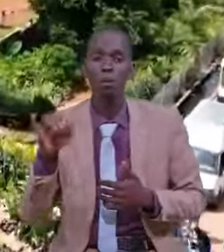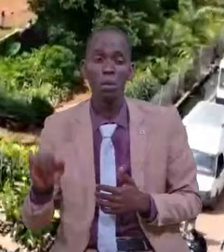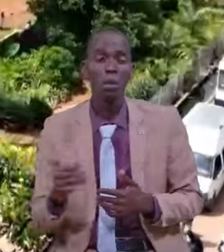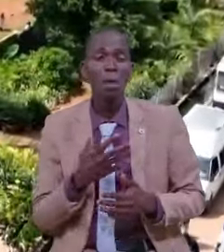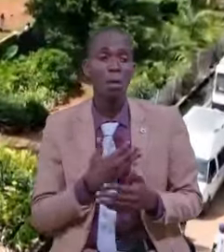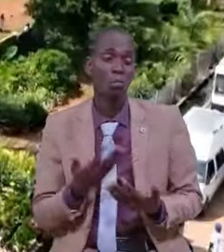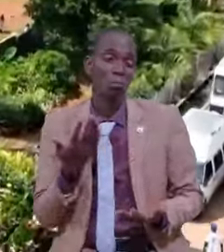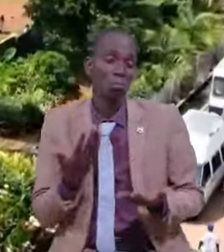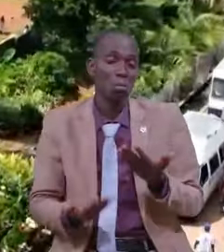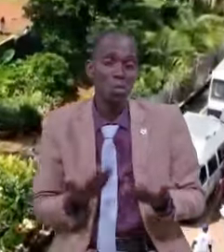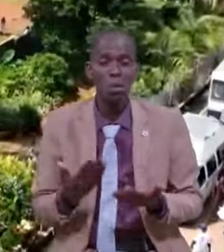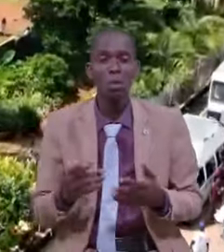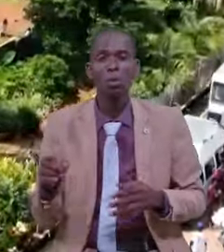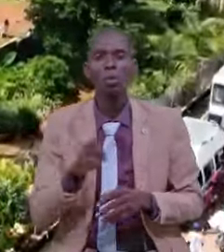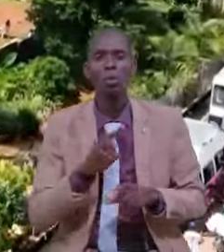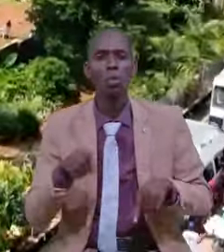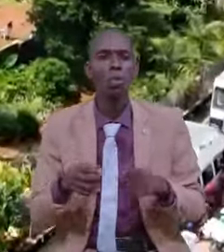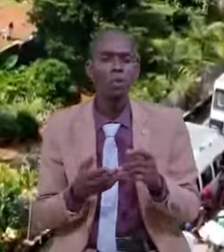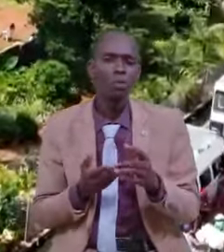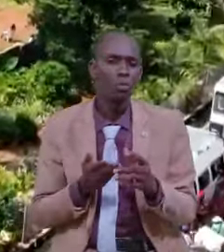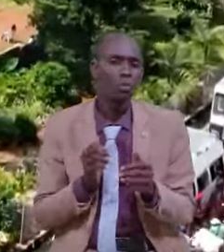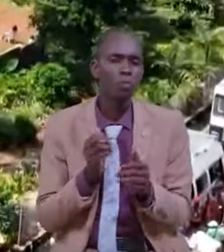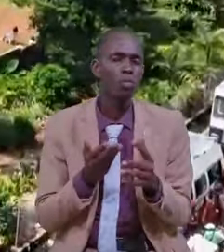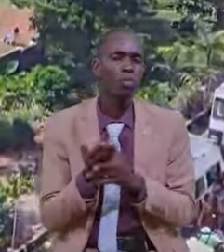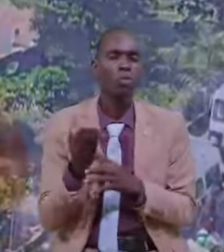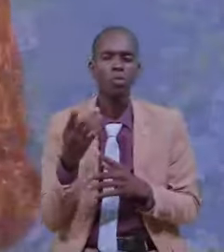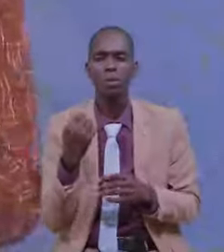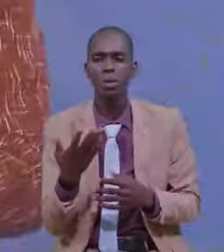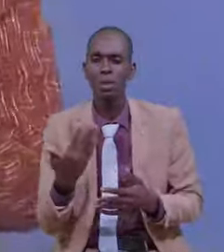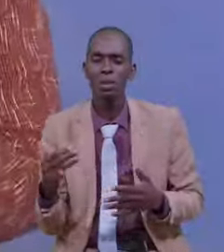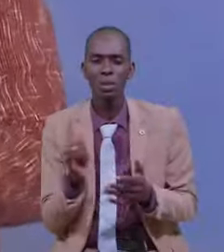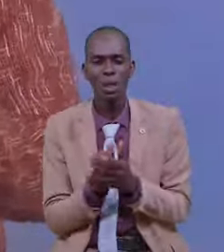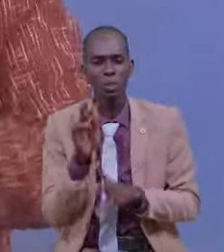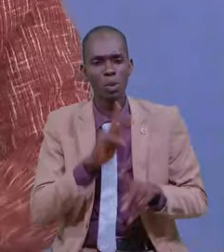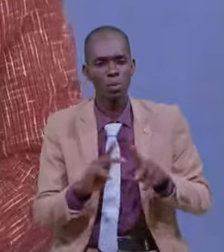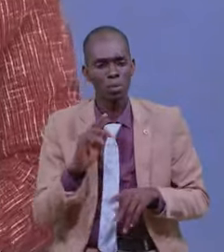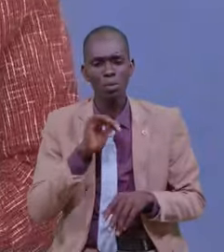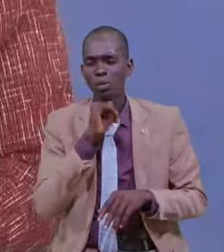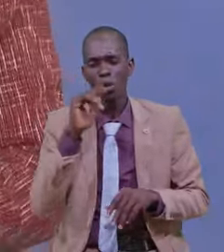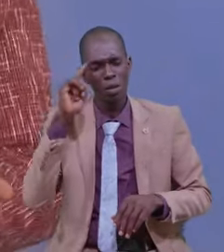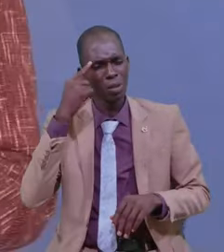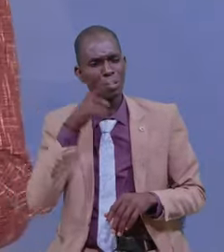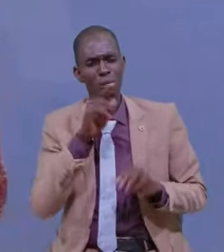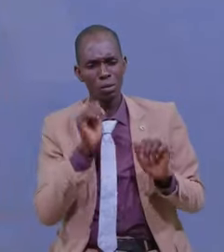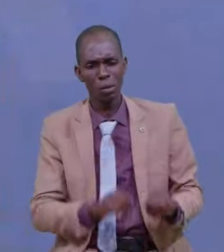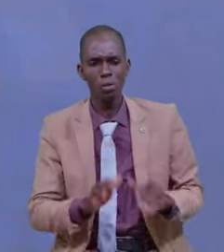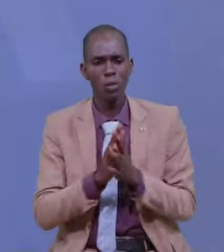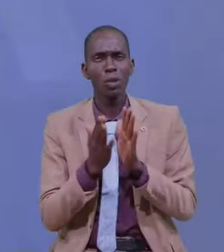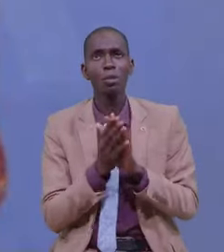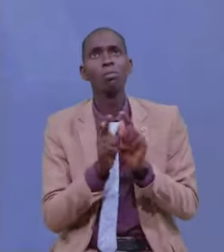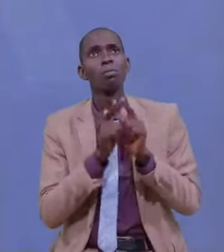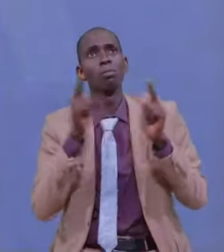paths that nobody would have thought that they could go greater and greater, but